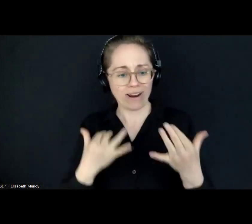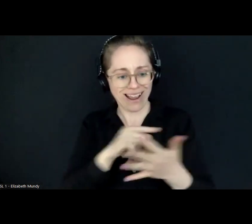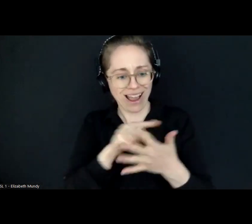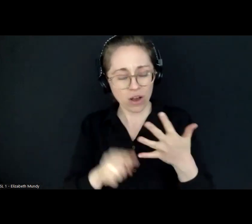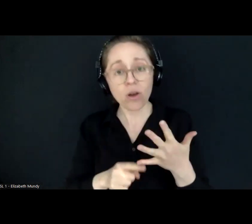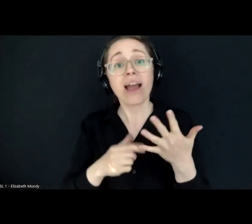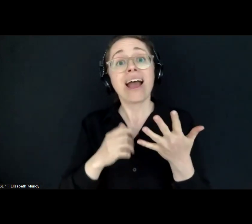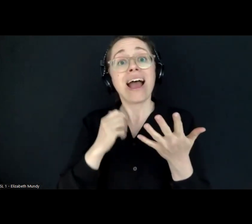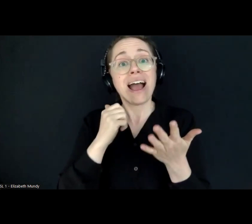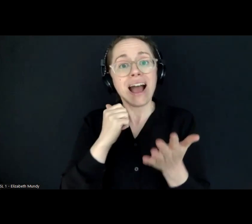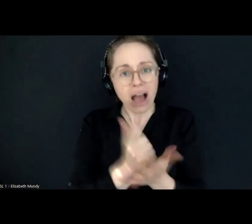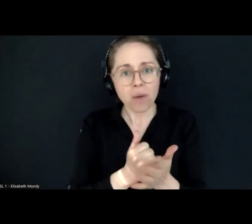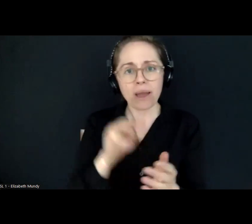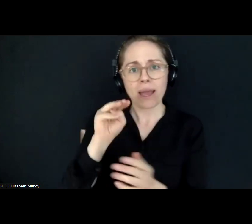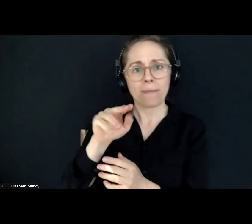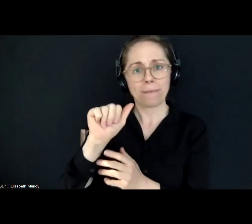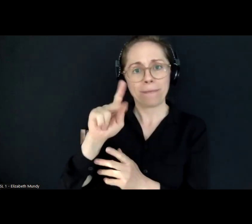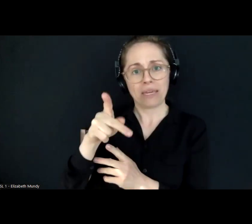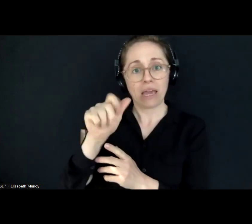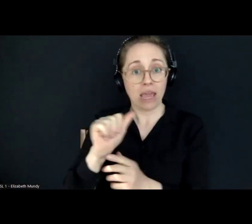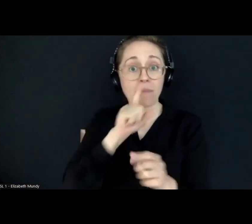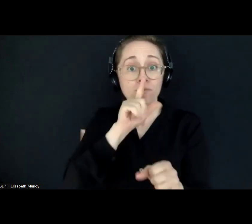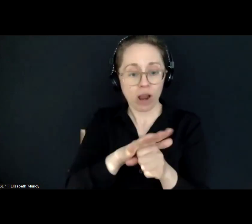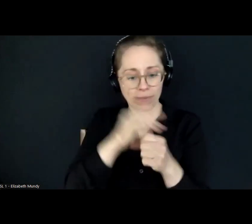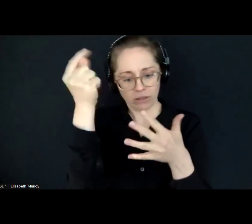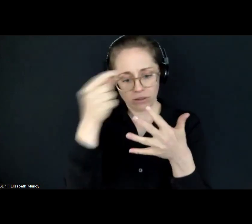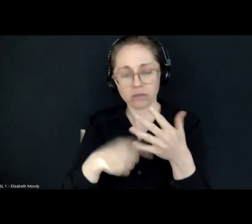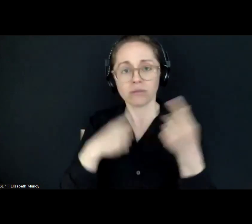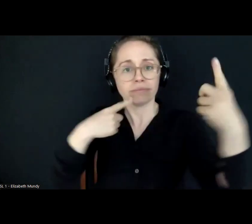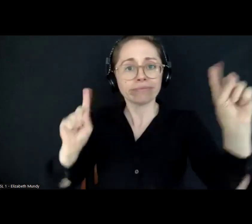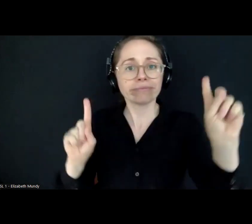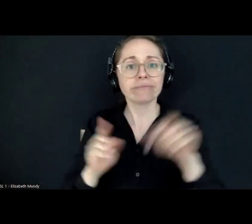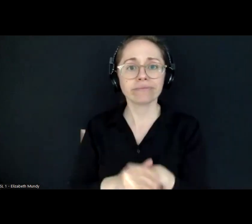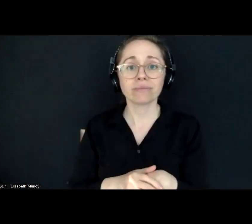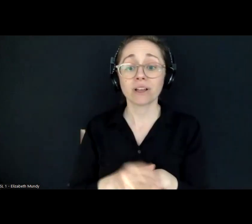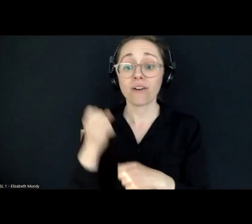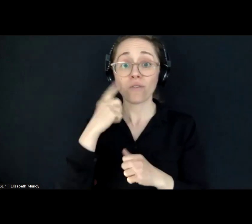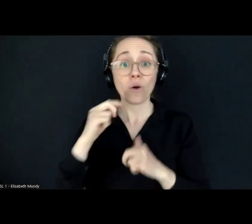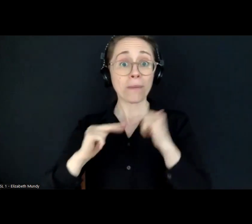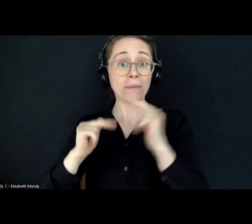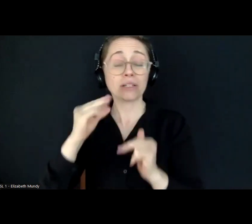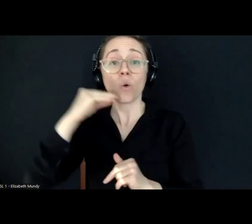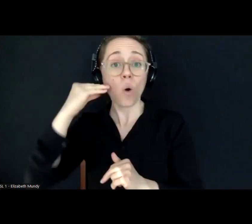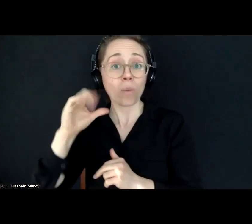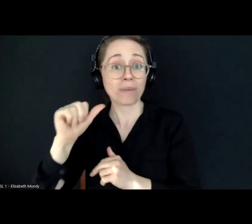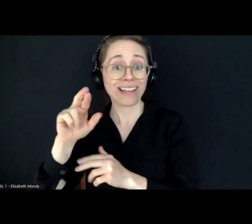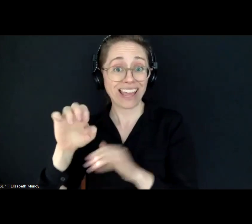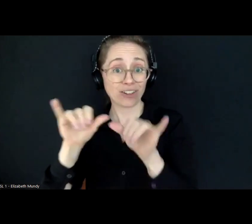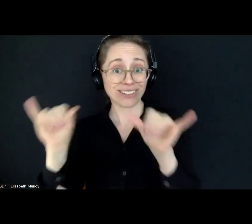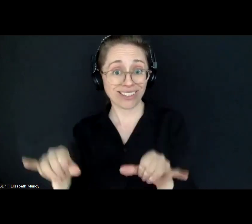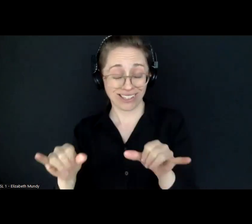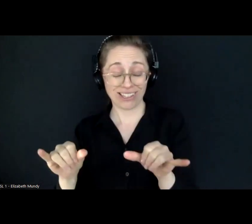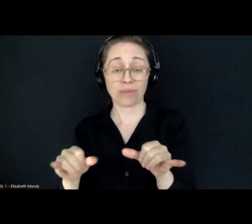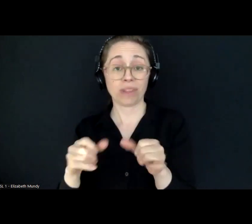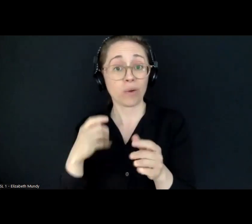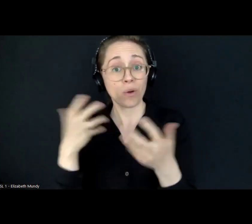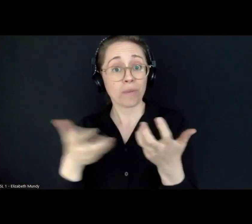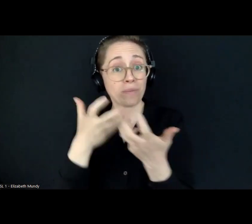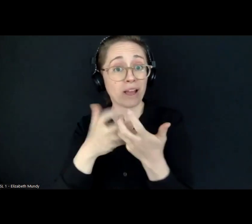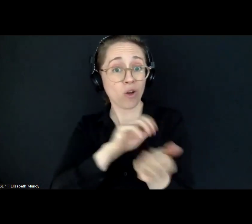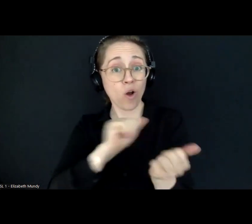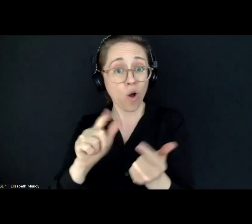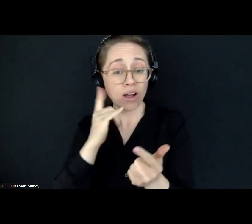of the MPA, they are, as I started with, building a home care system that works for all Californians and preventing and